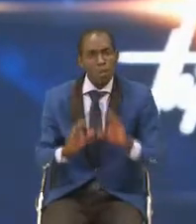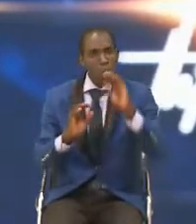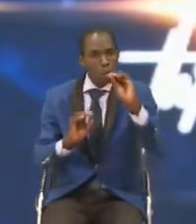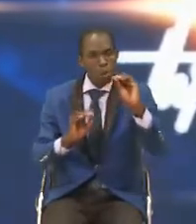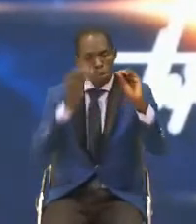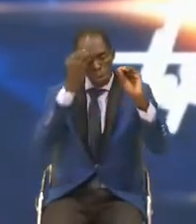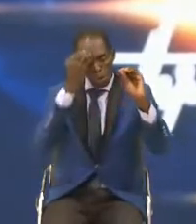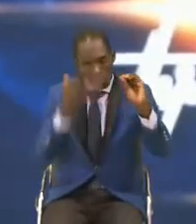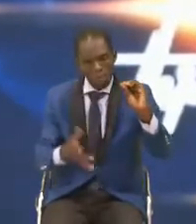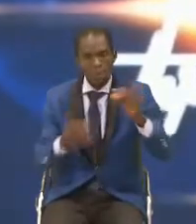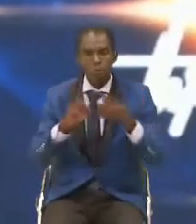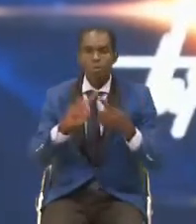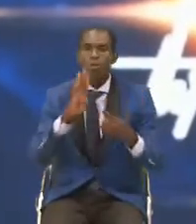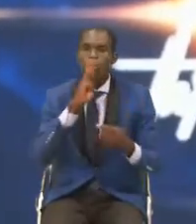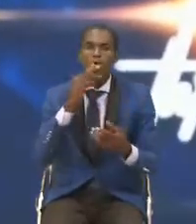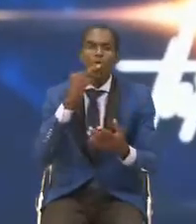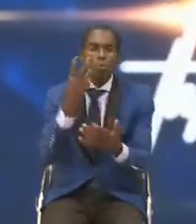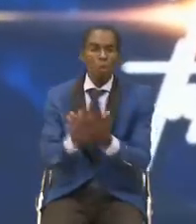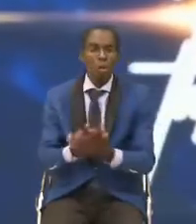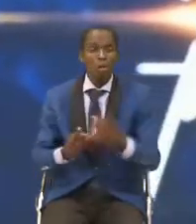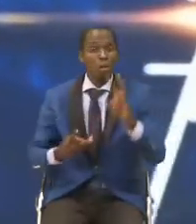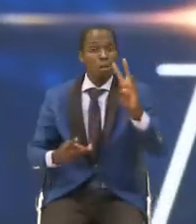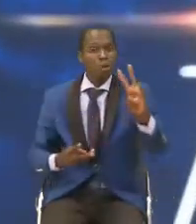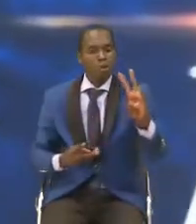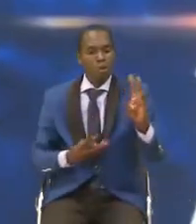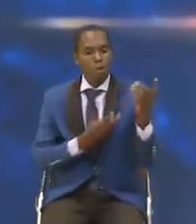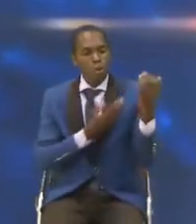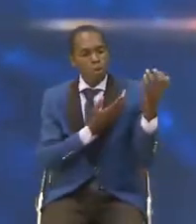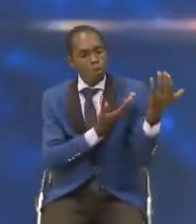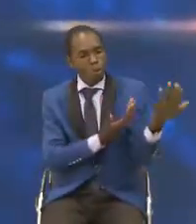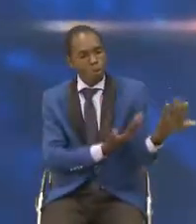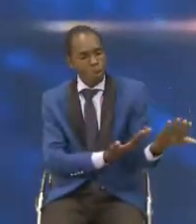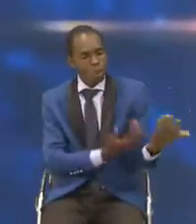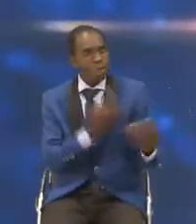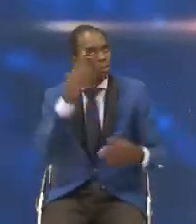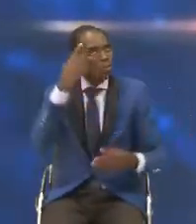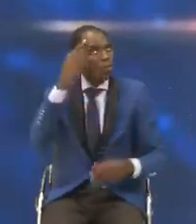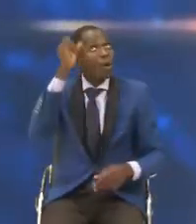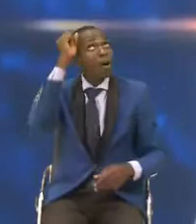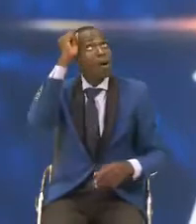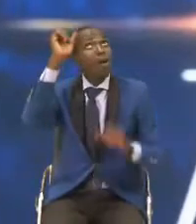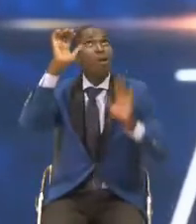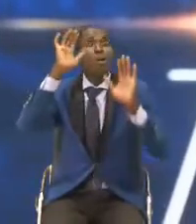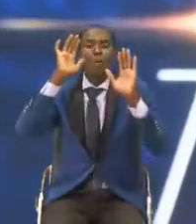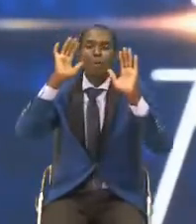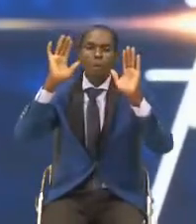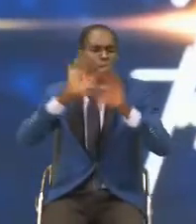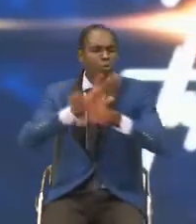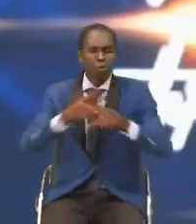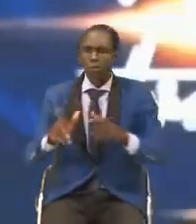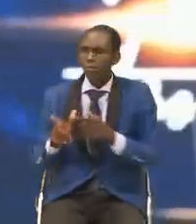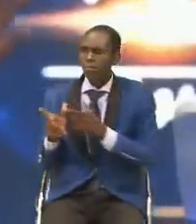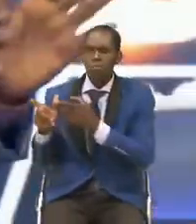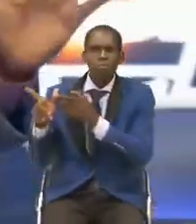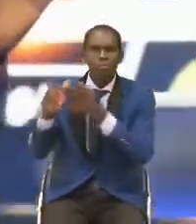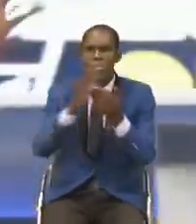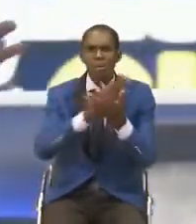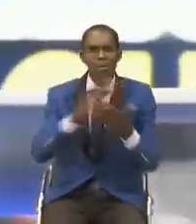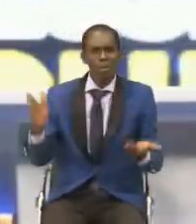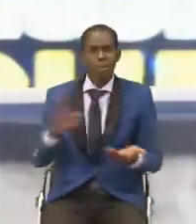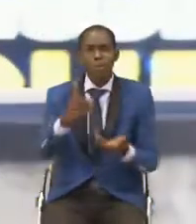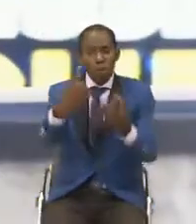cannot. How you receive the miracle, obey to be well. W, wait for